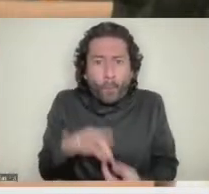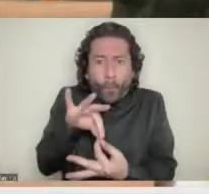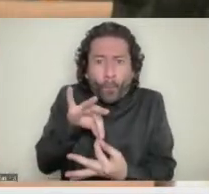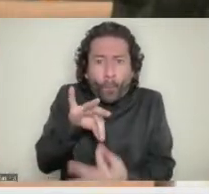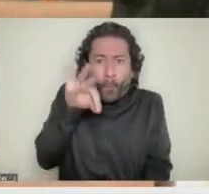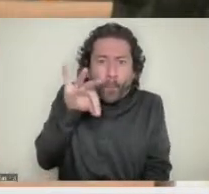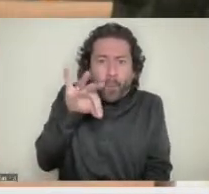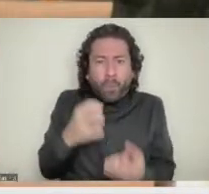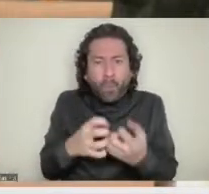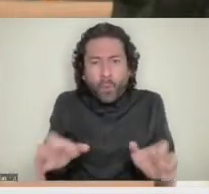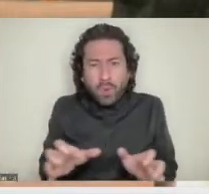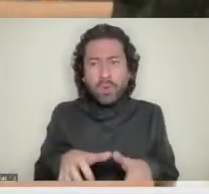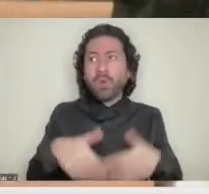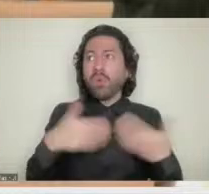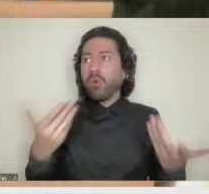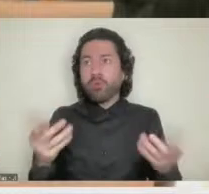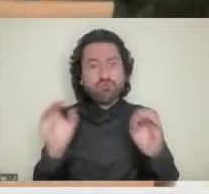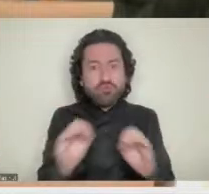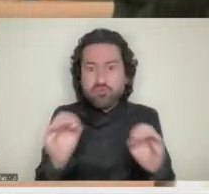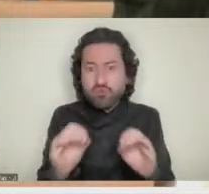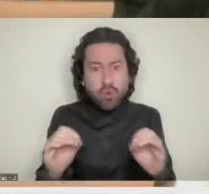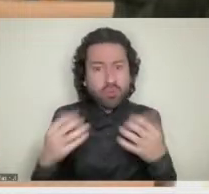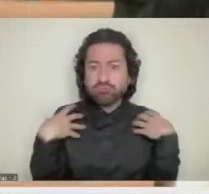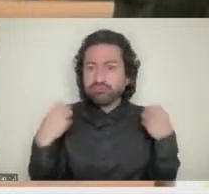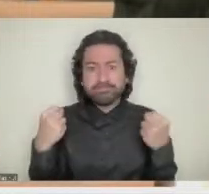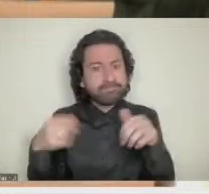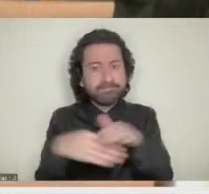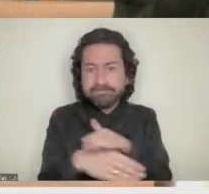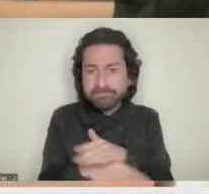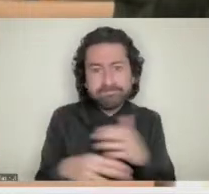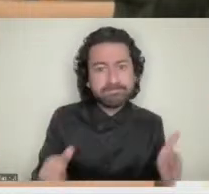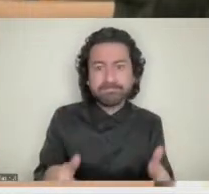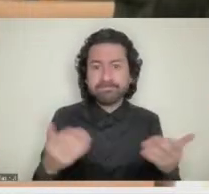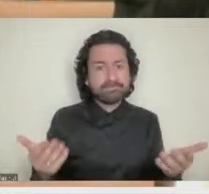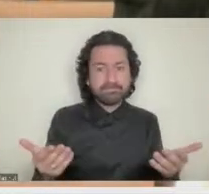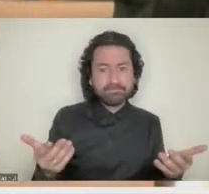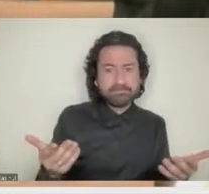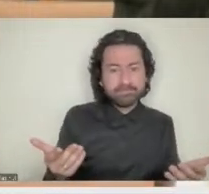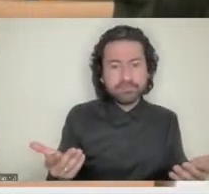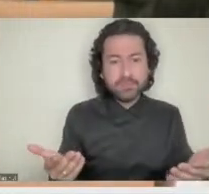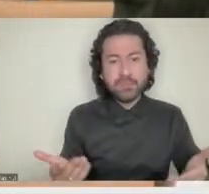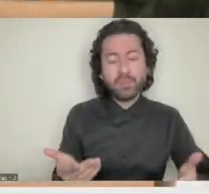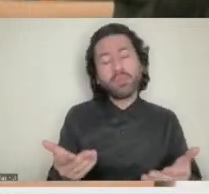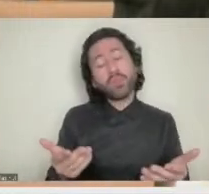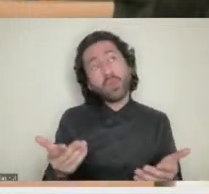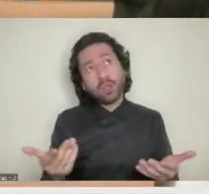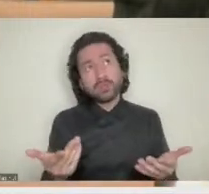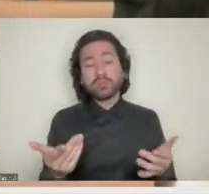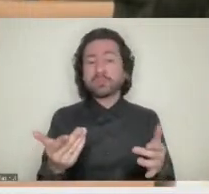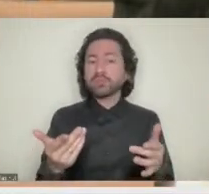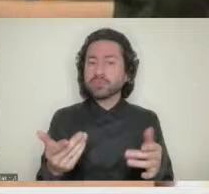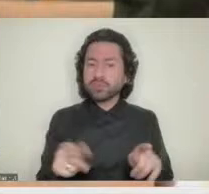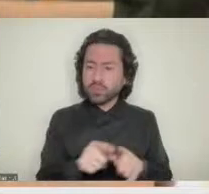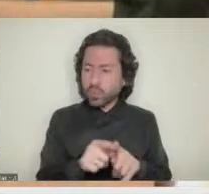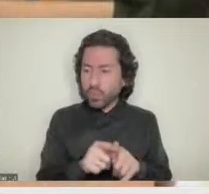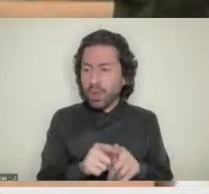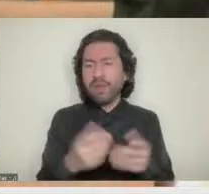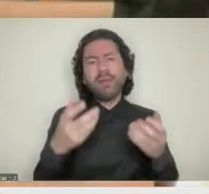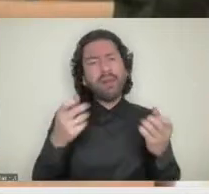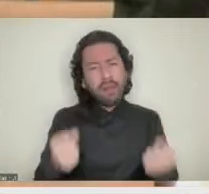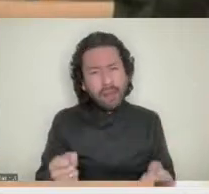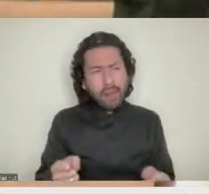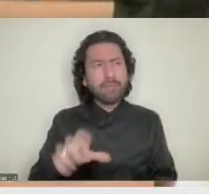situations related to child malnutrition exist, or many challenging diseases. So